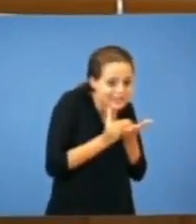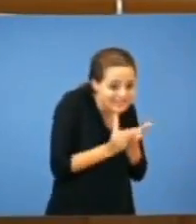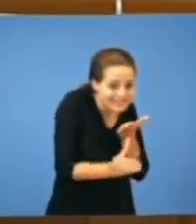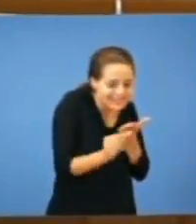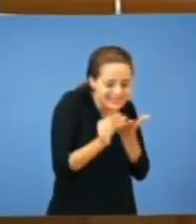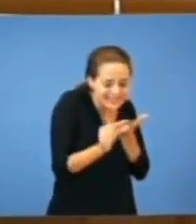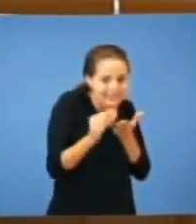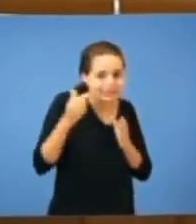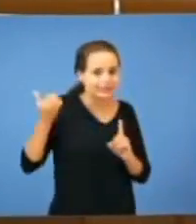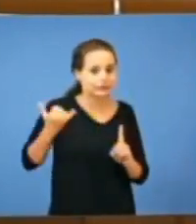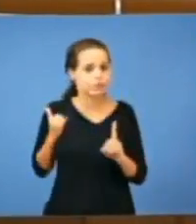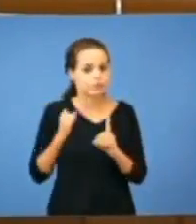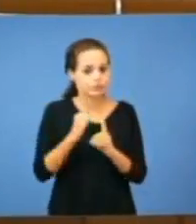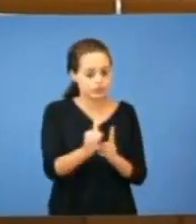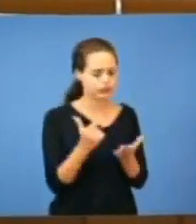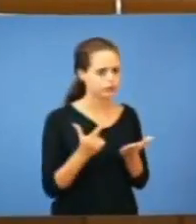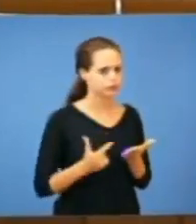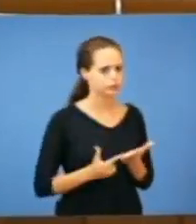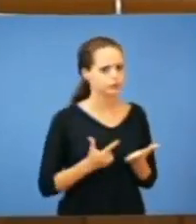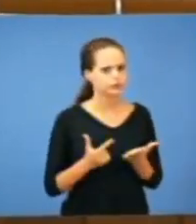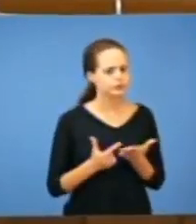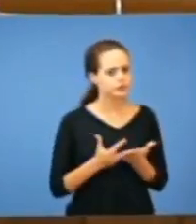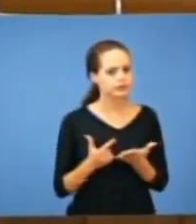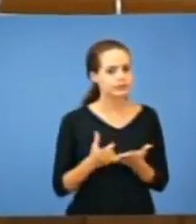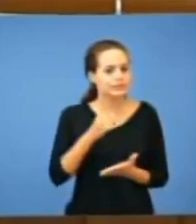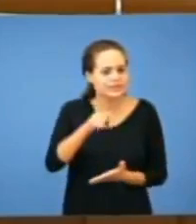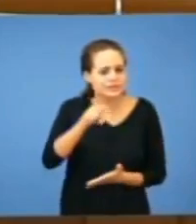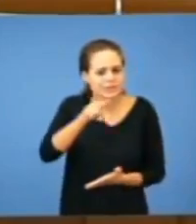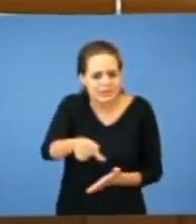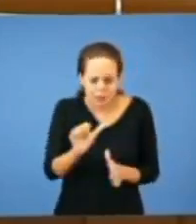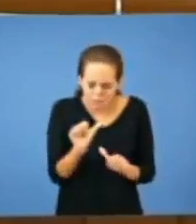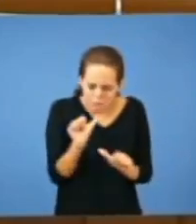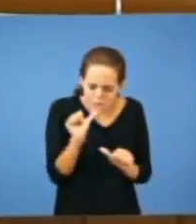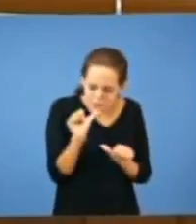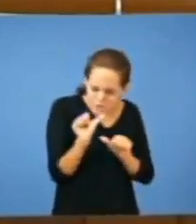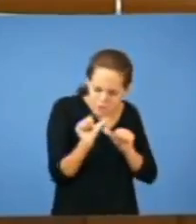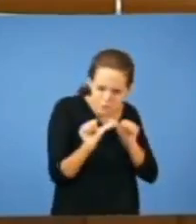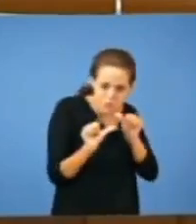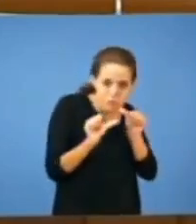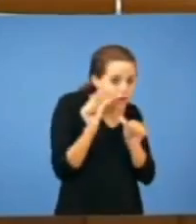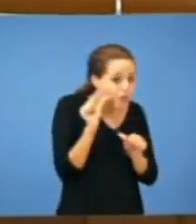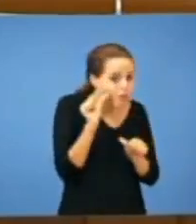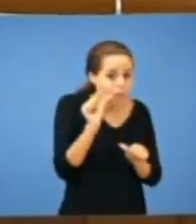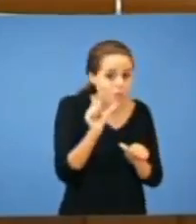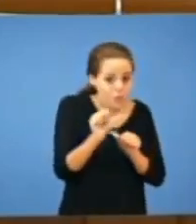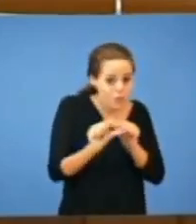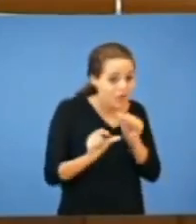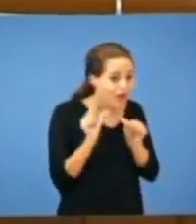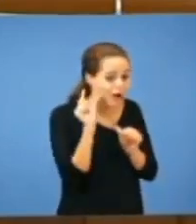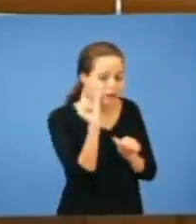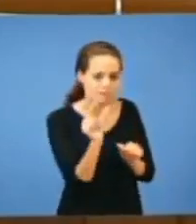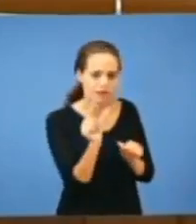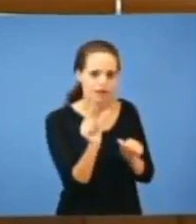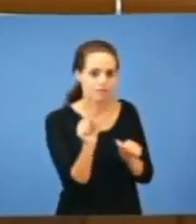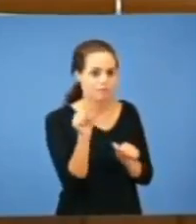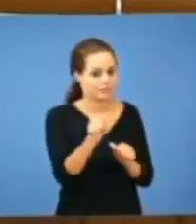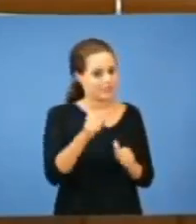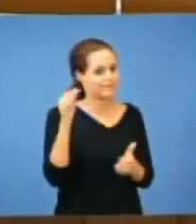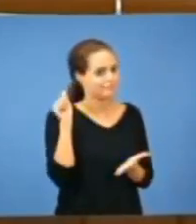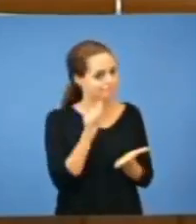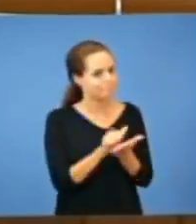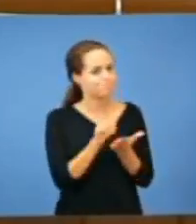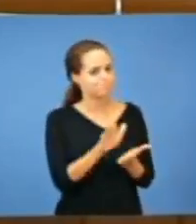one thing of the prophecy of the book? If you change the prophetic of the book, you will receive a